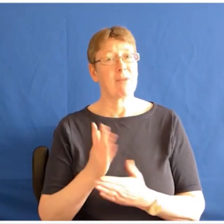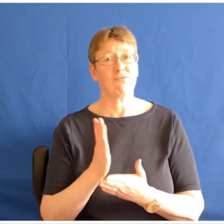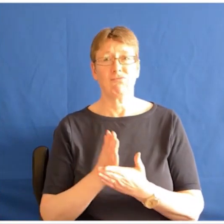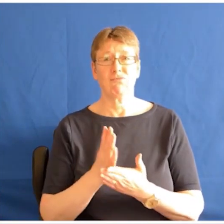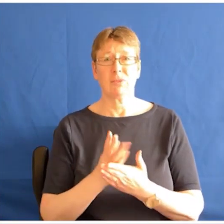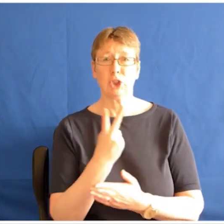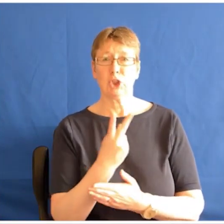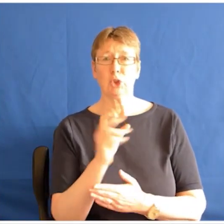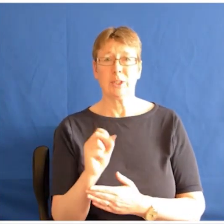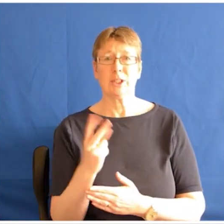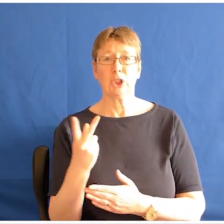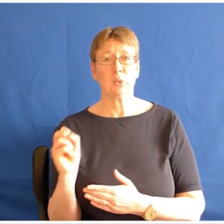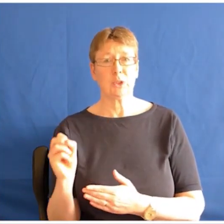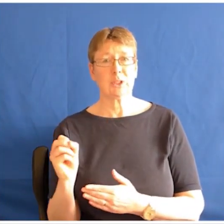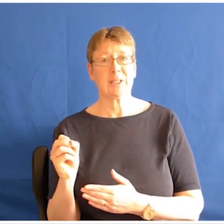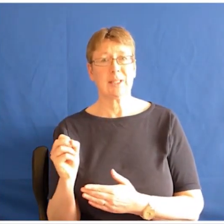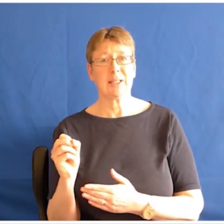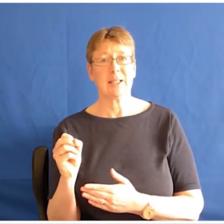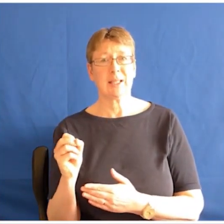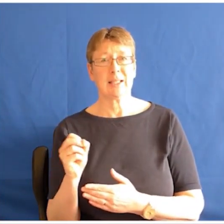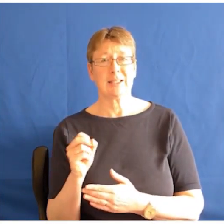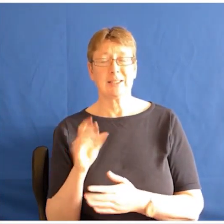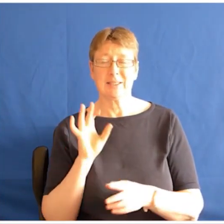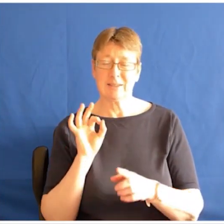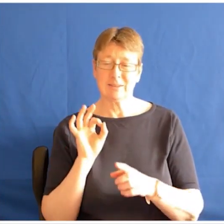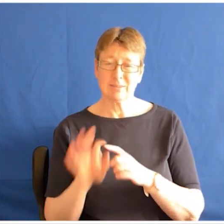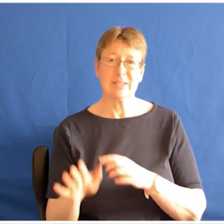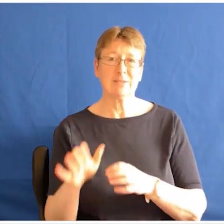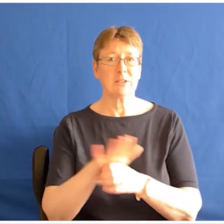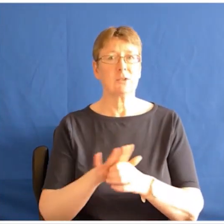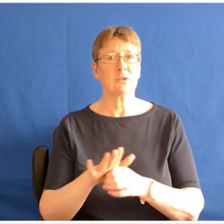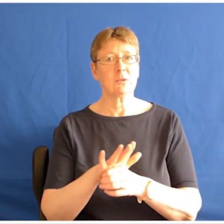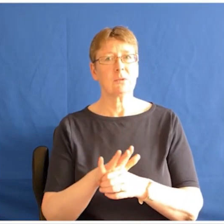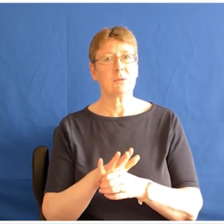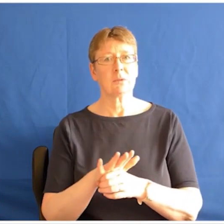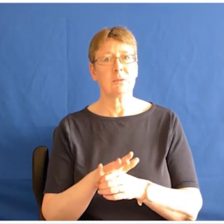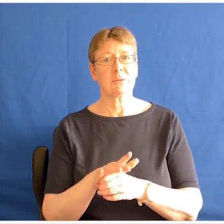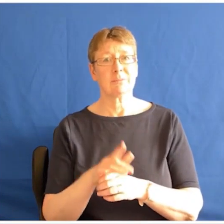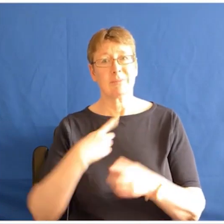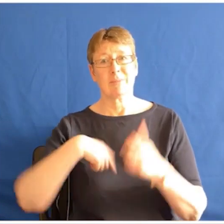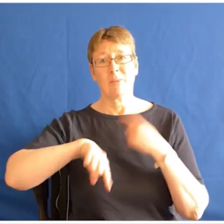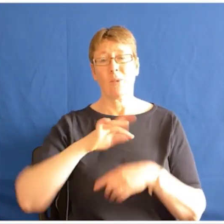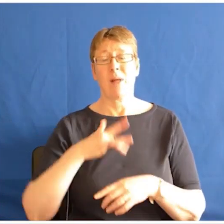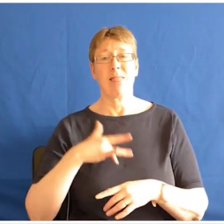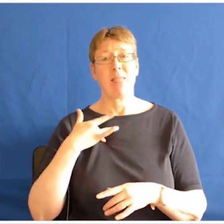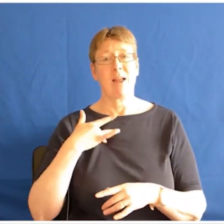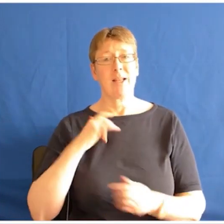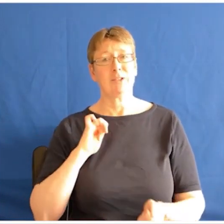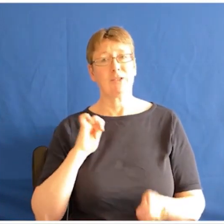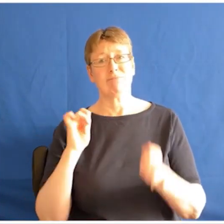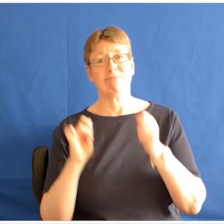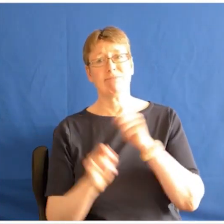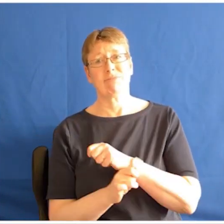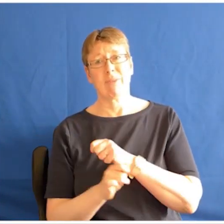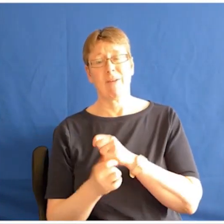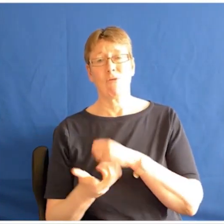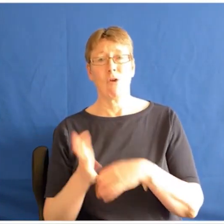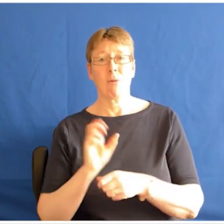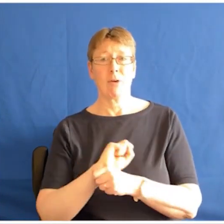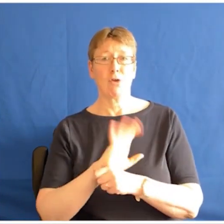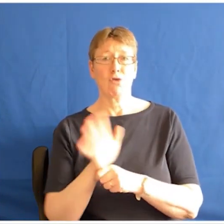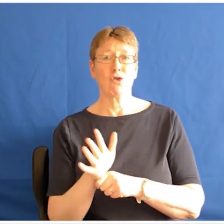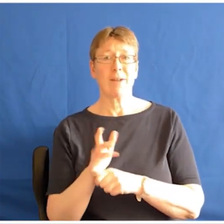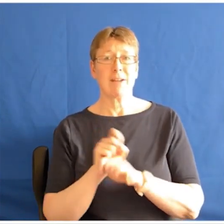2020 as anything other than a completely extraordinary year. All of our lives have been turned upside down by the